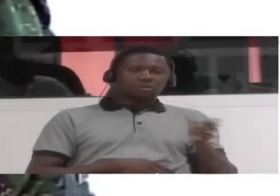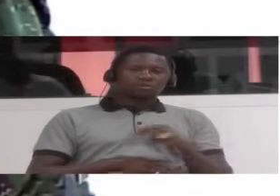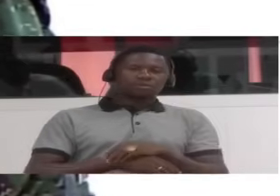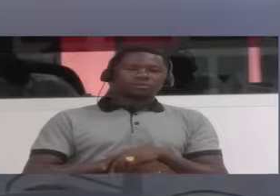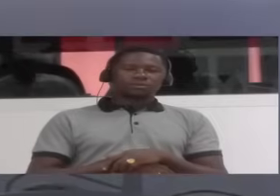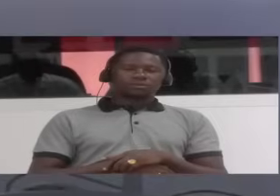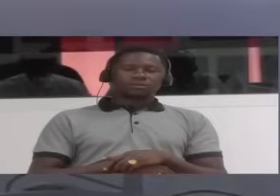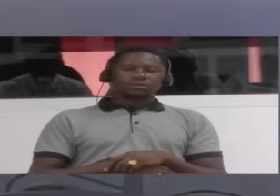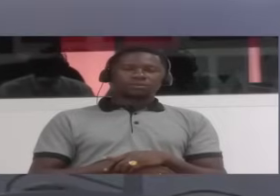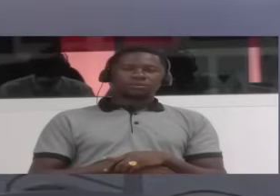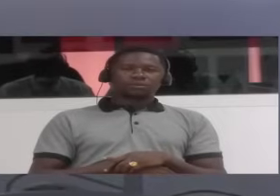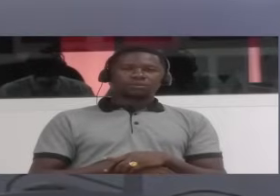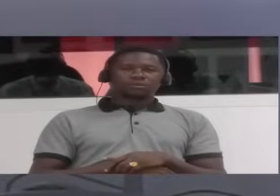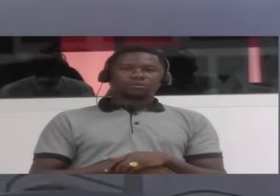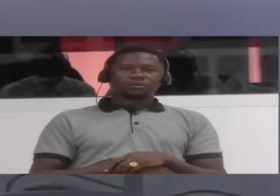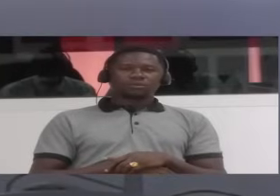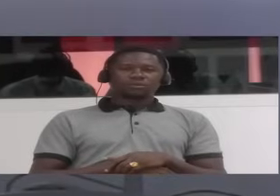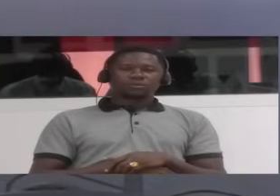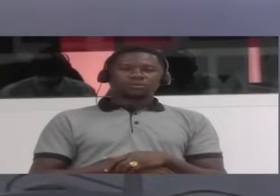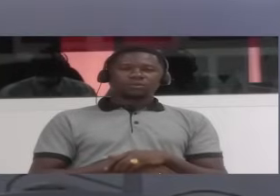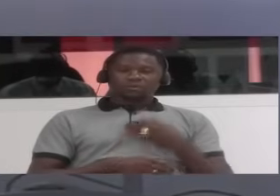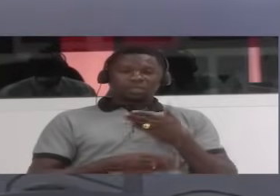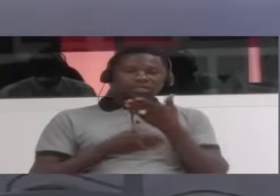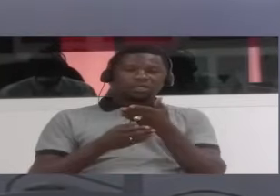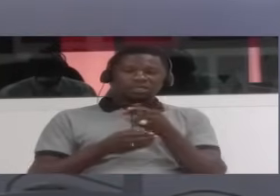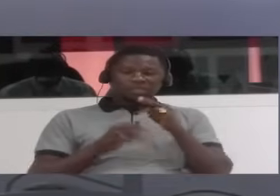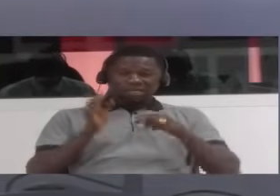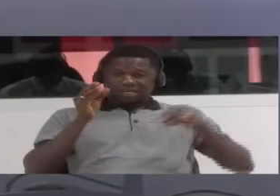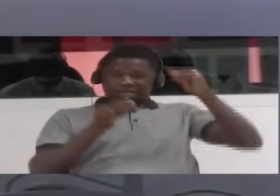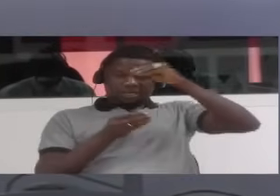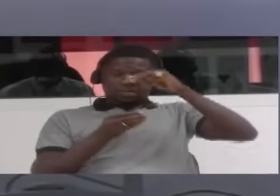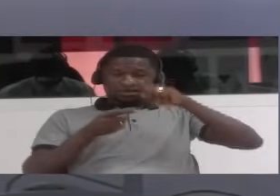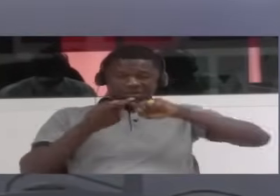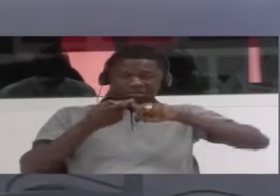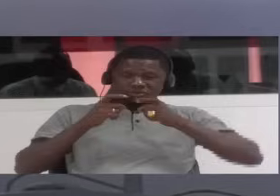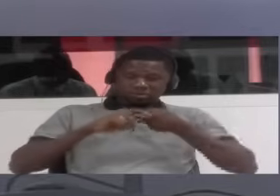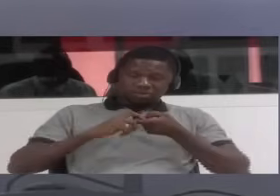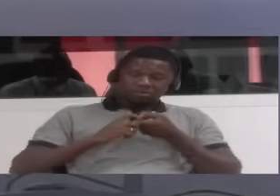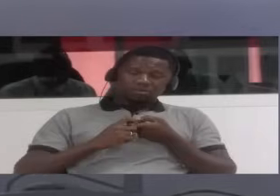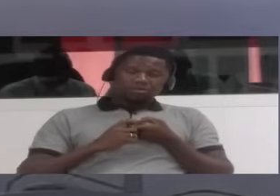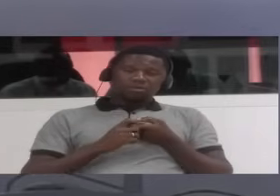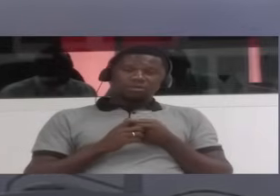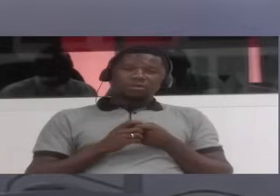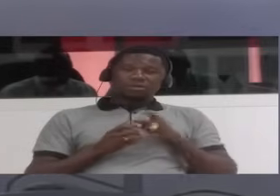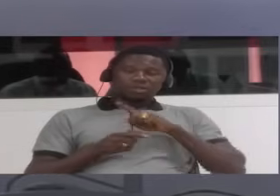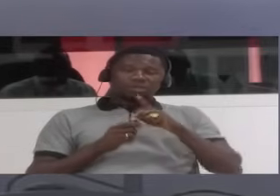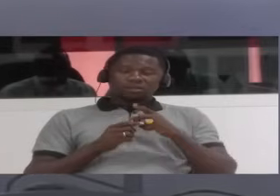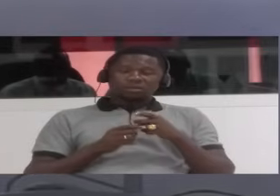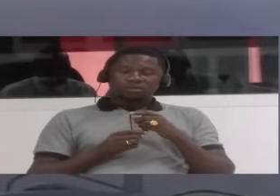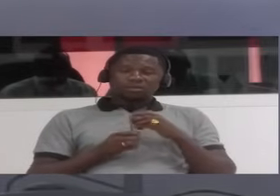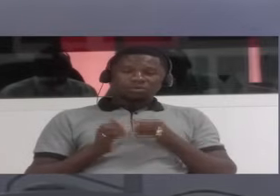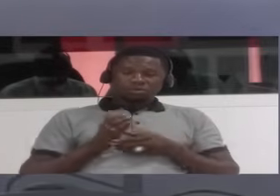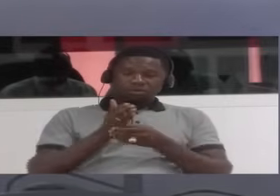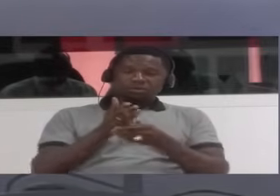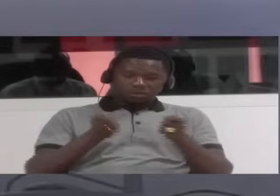What was there any hierarchical relationship, that is command and